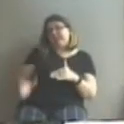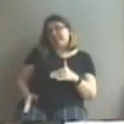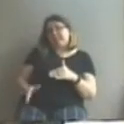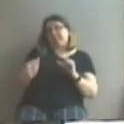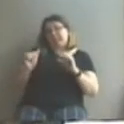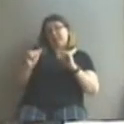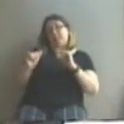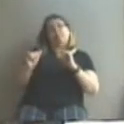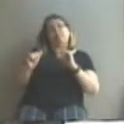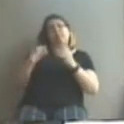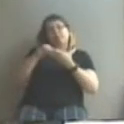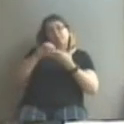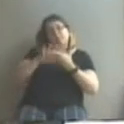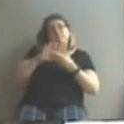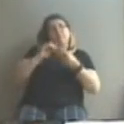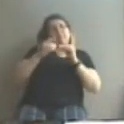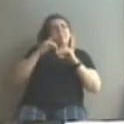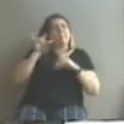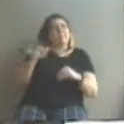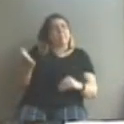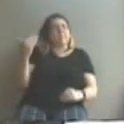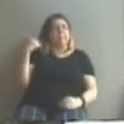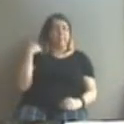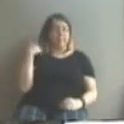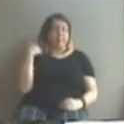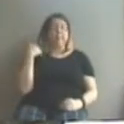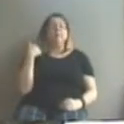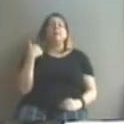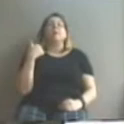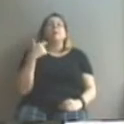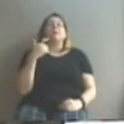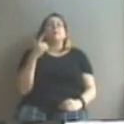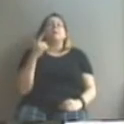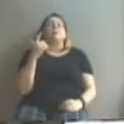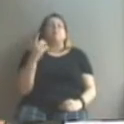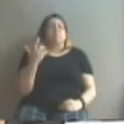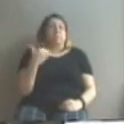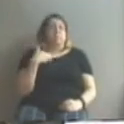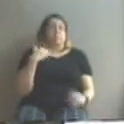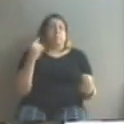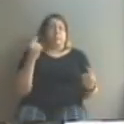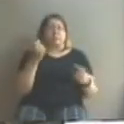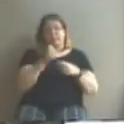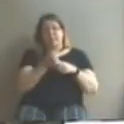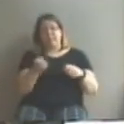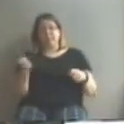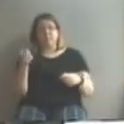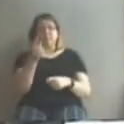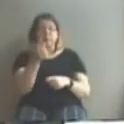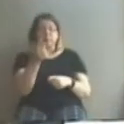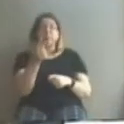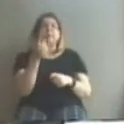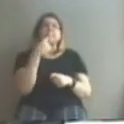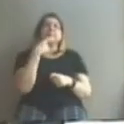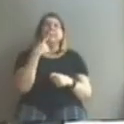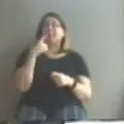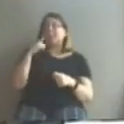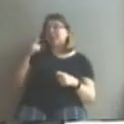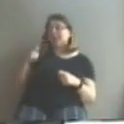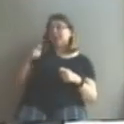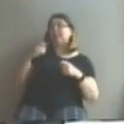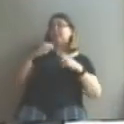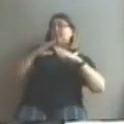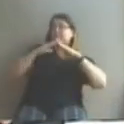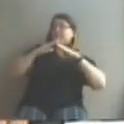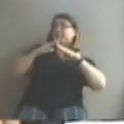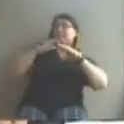number on it before. What I will be able to do is come back to you again this time next year and say, because of preventative